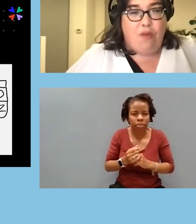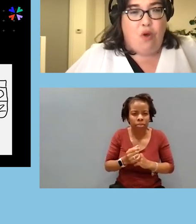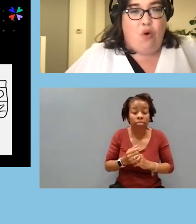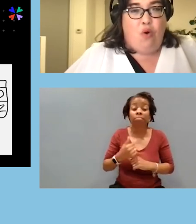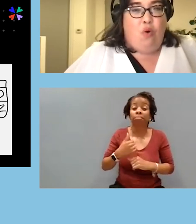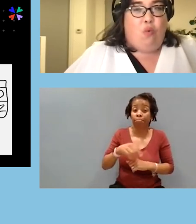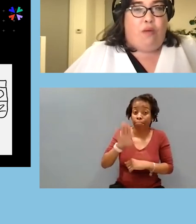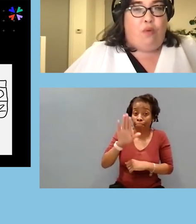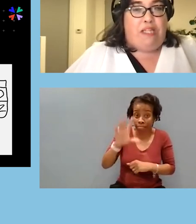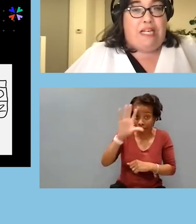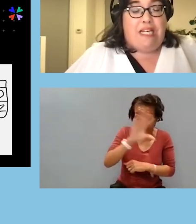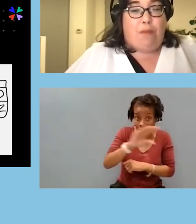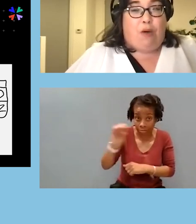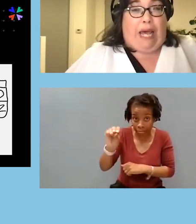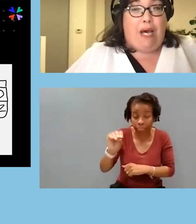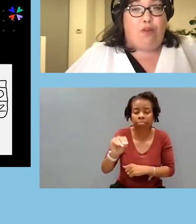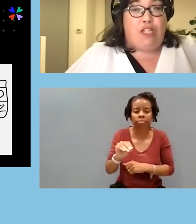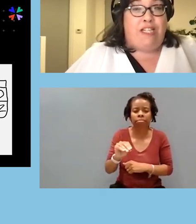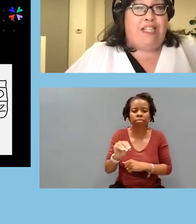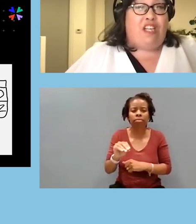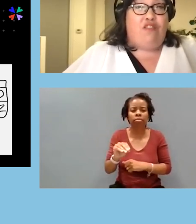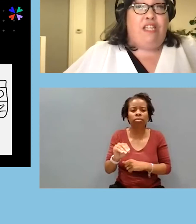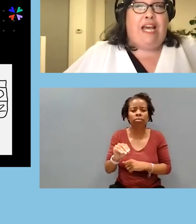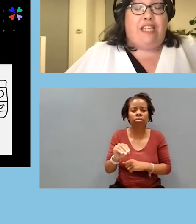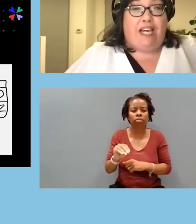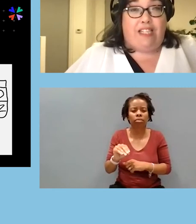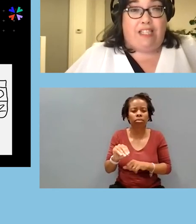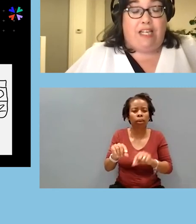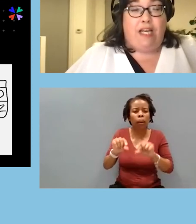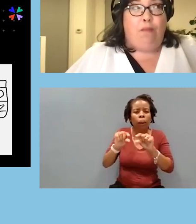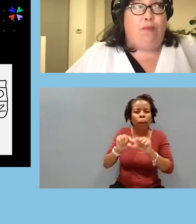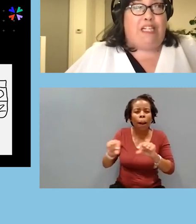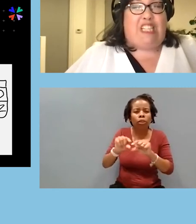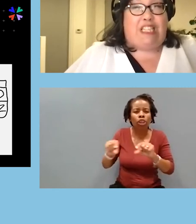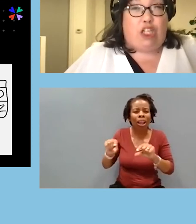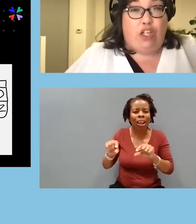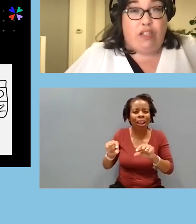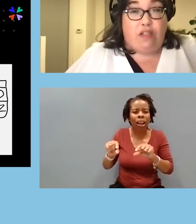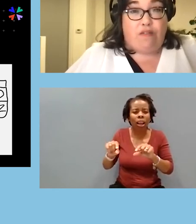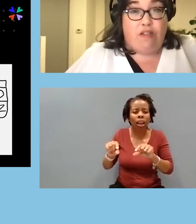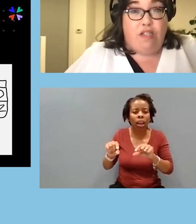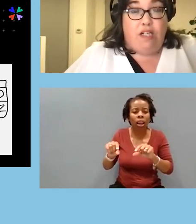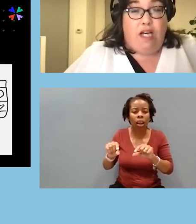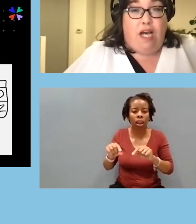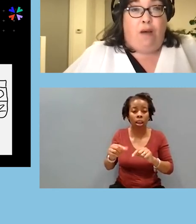that when we're thinking about captioning, it's a phonetic, it's